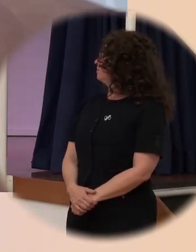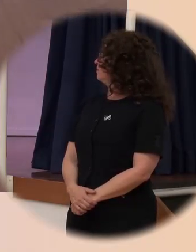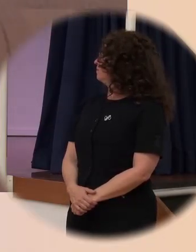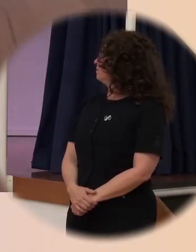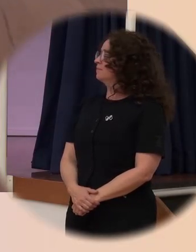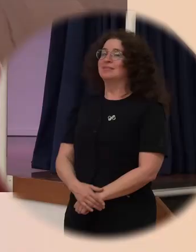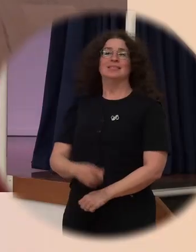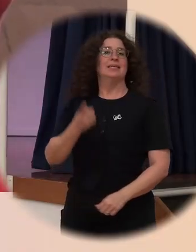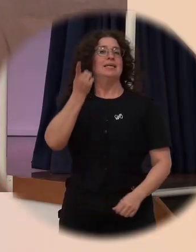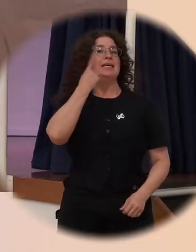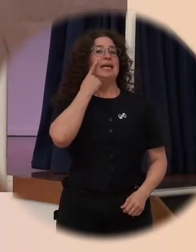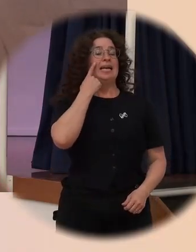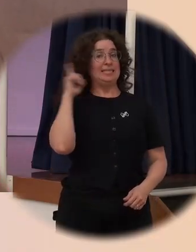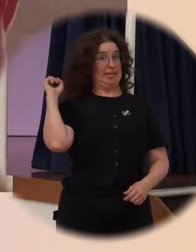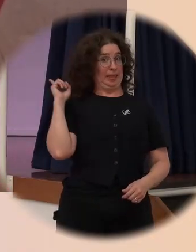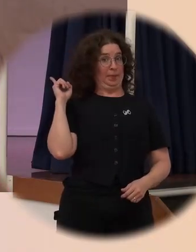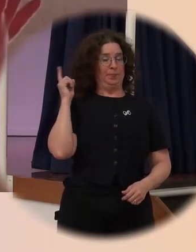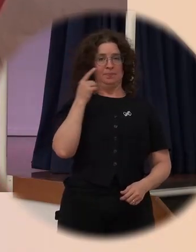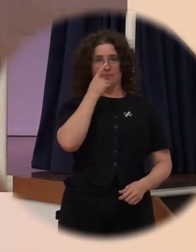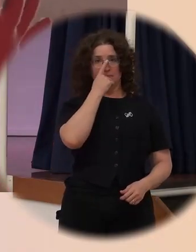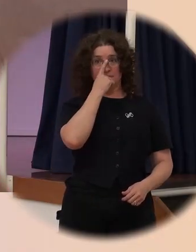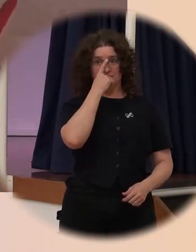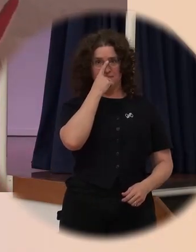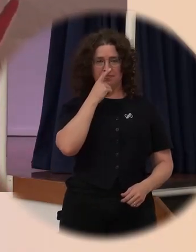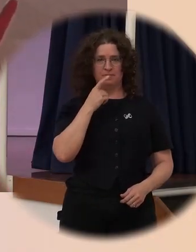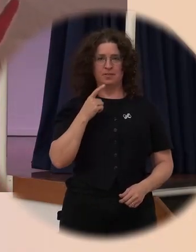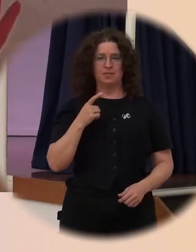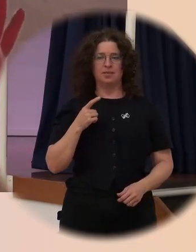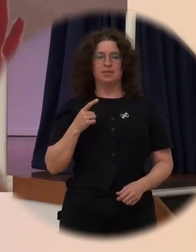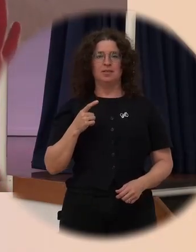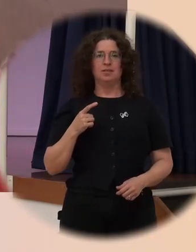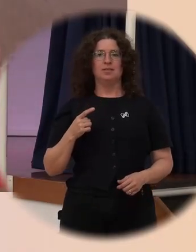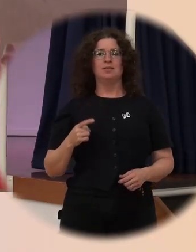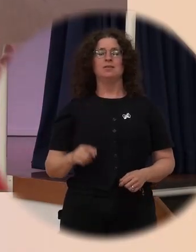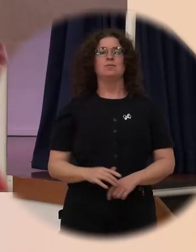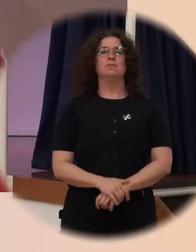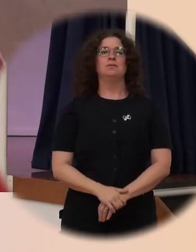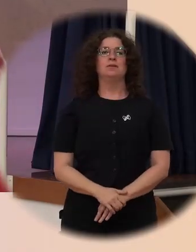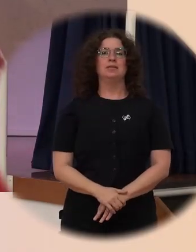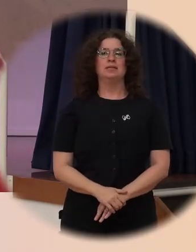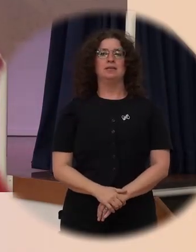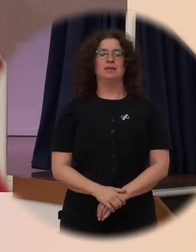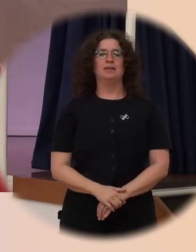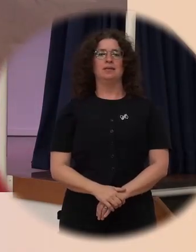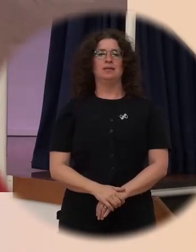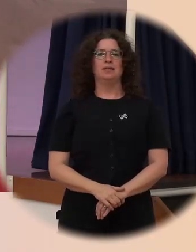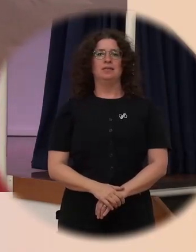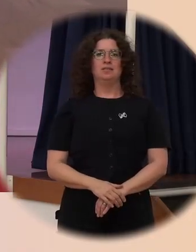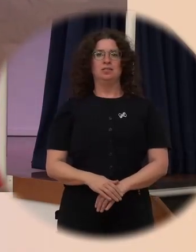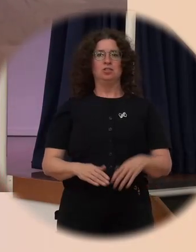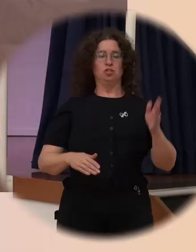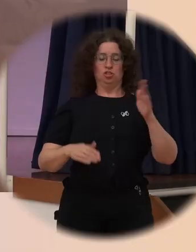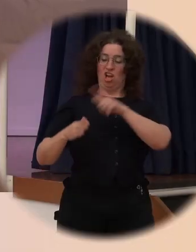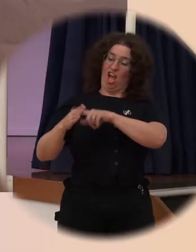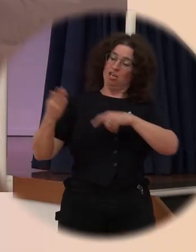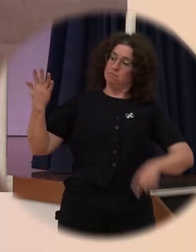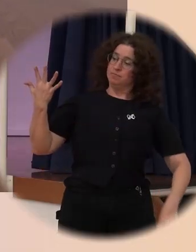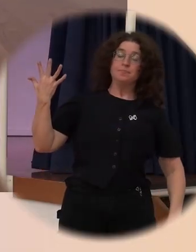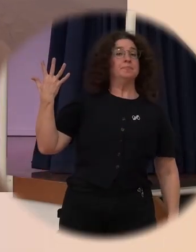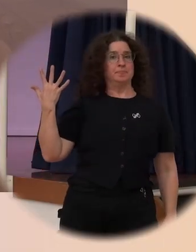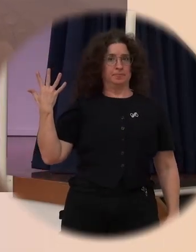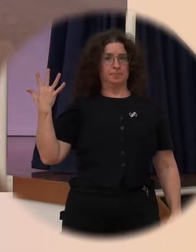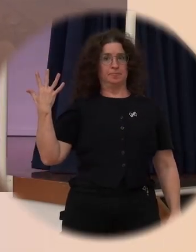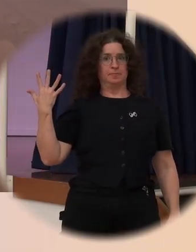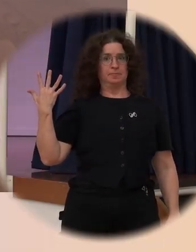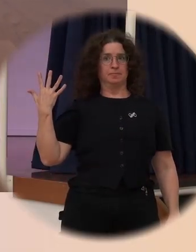So as you can see in the demo, once your MetaQuest 3 interacts, it takes your right hand and